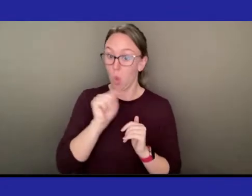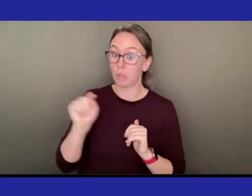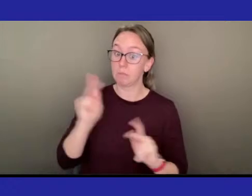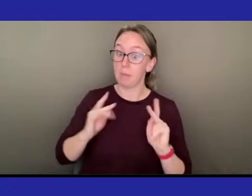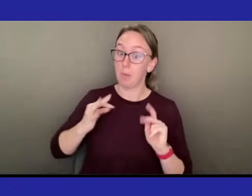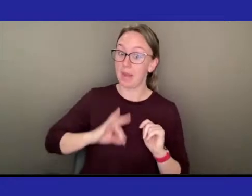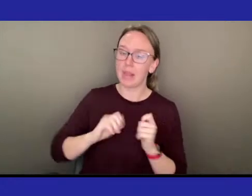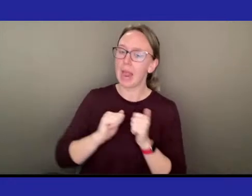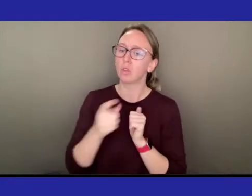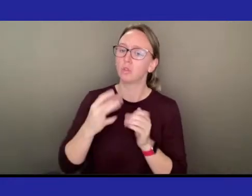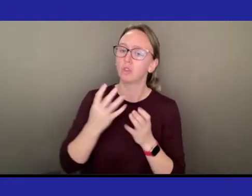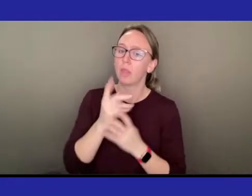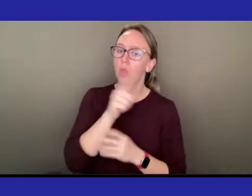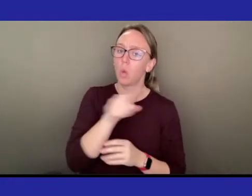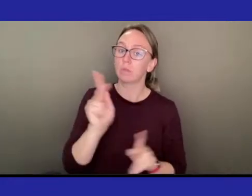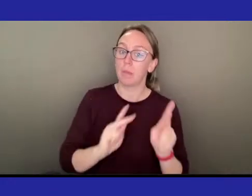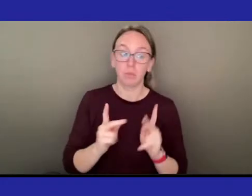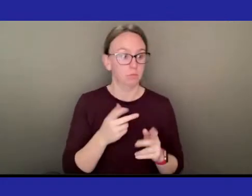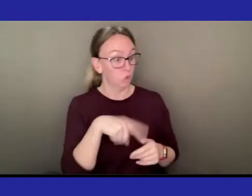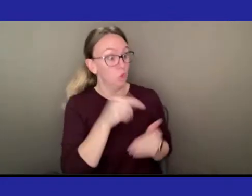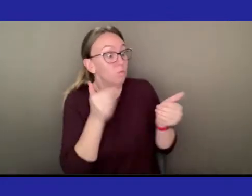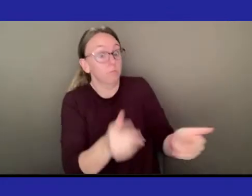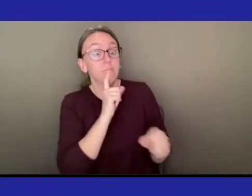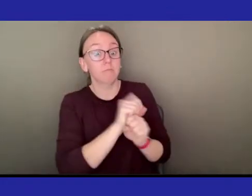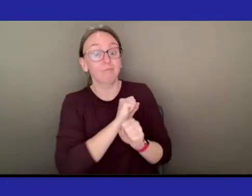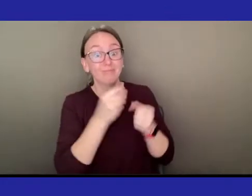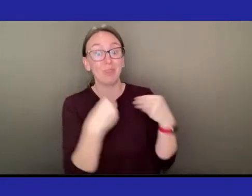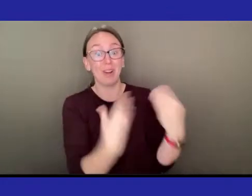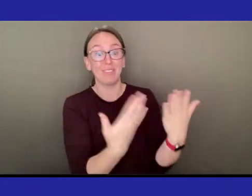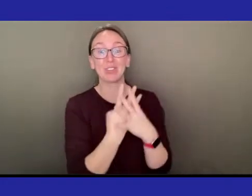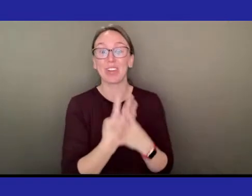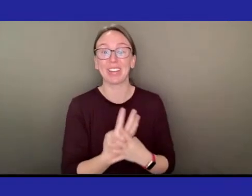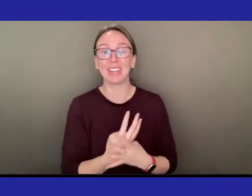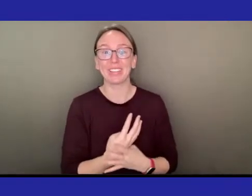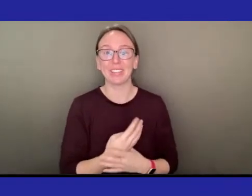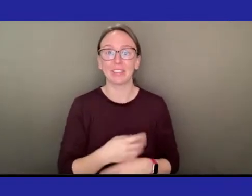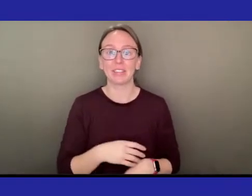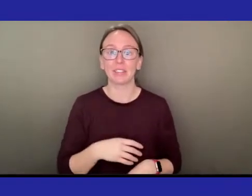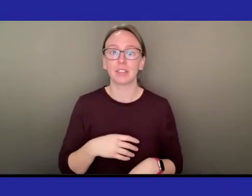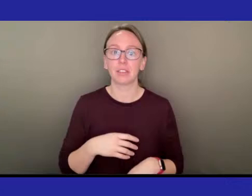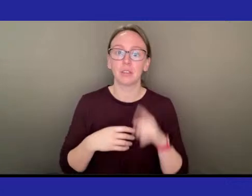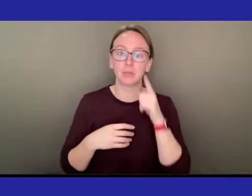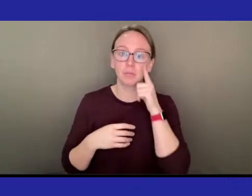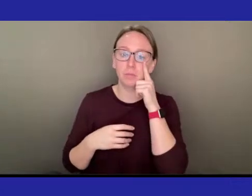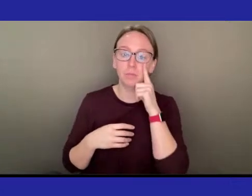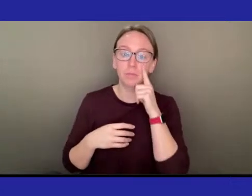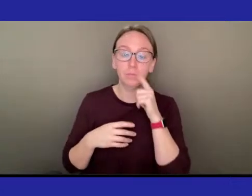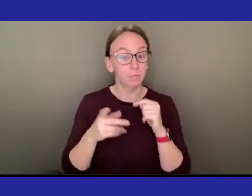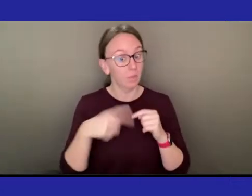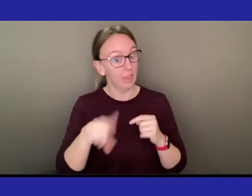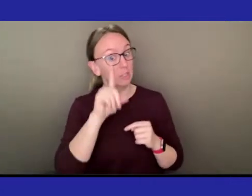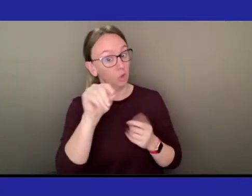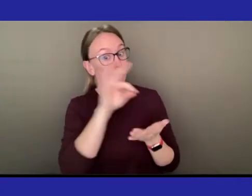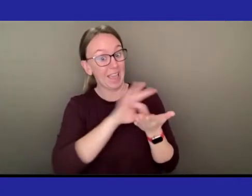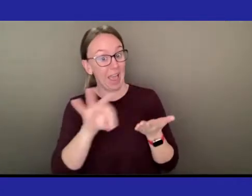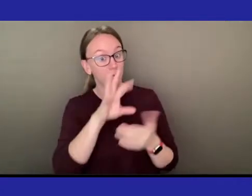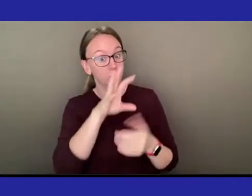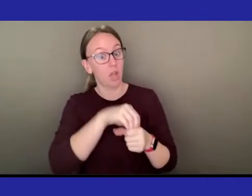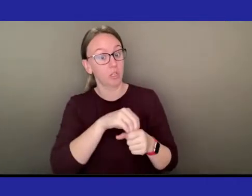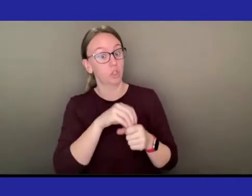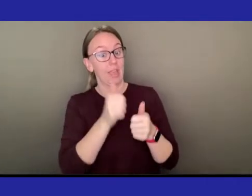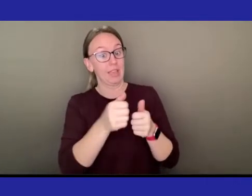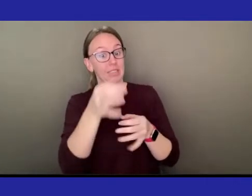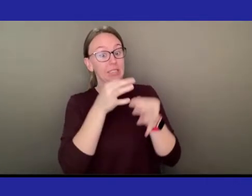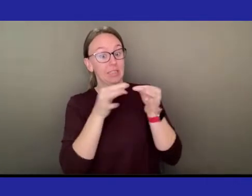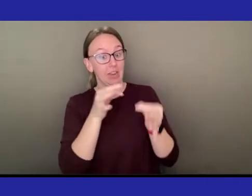those? You screen them. So, patients who. We'll get reimbursed is always So the they count in the definition, the physician